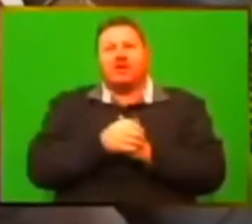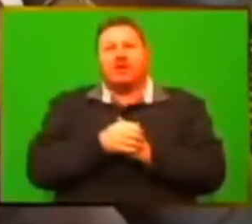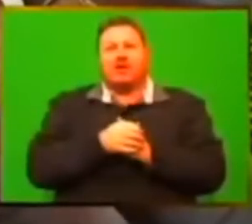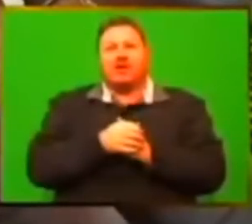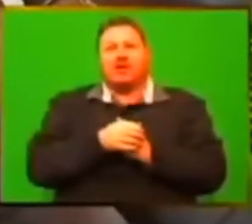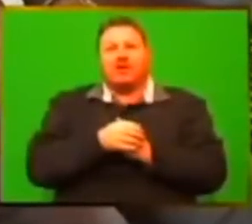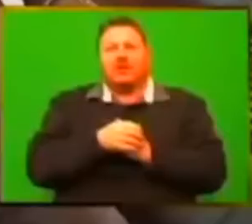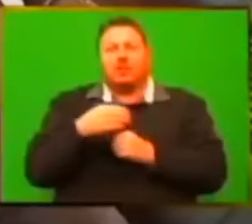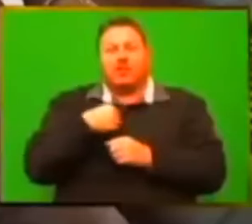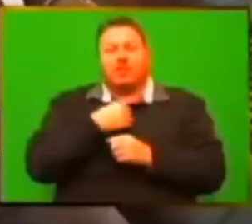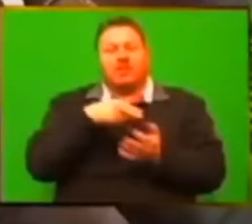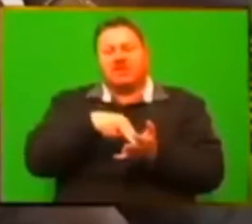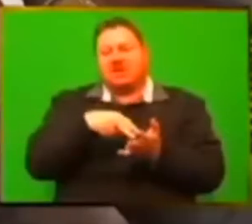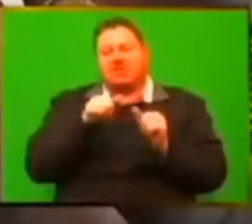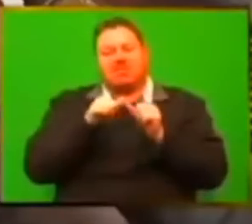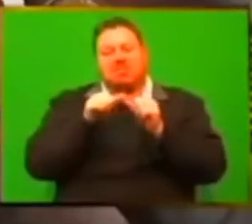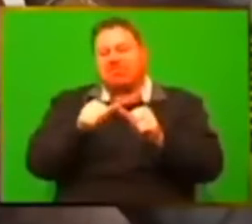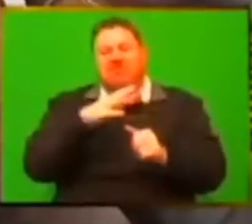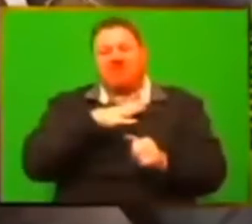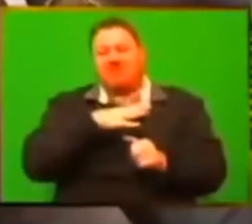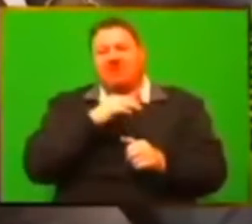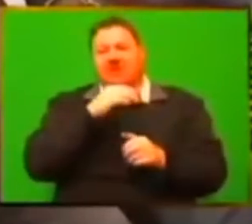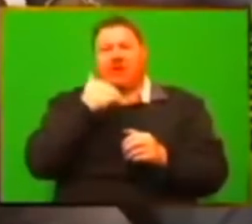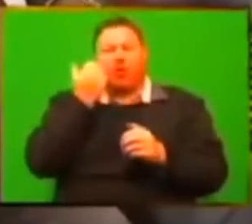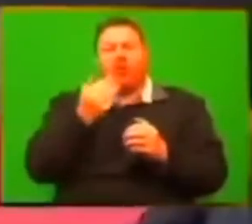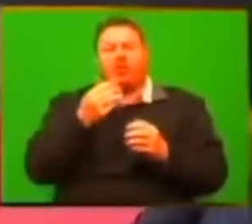remained standing, and I would just like your ruling on that. Thank you.